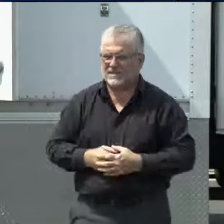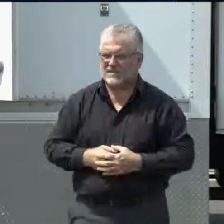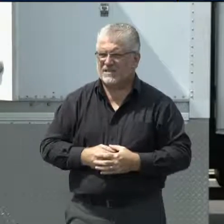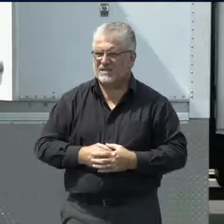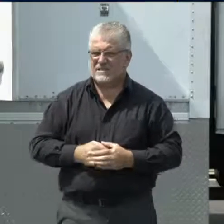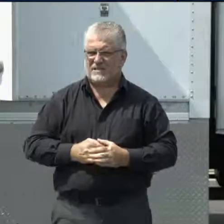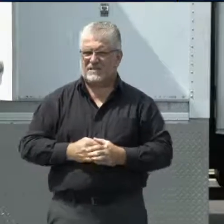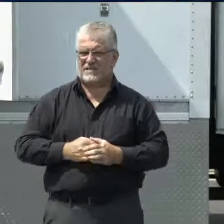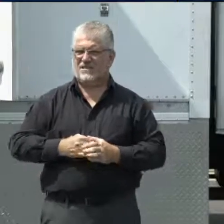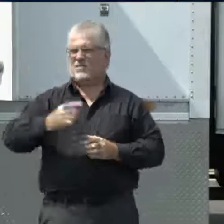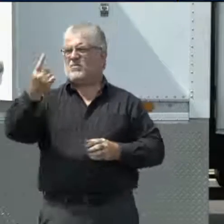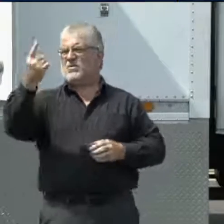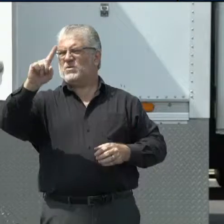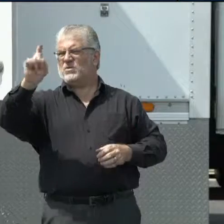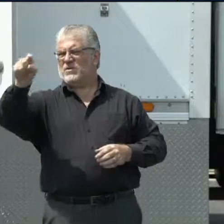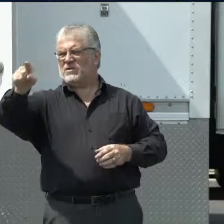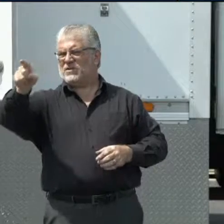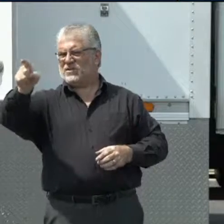Yes.